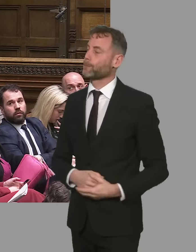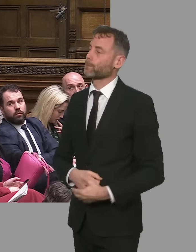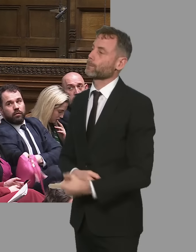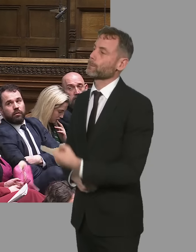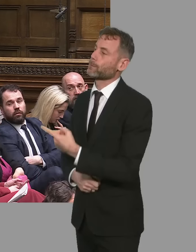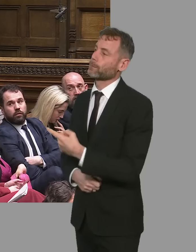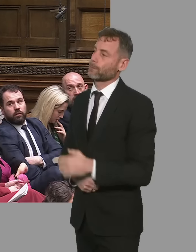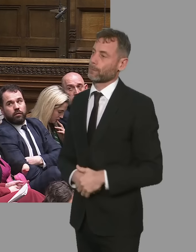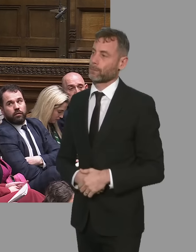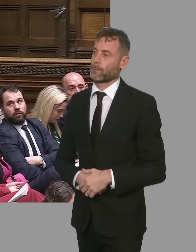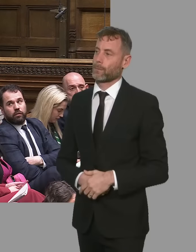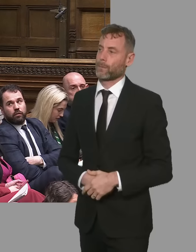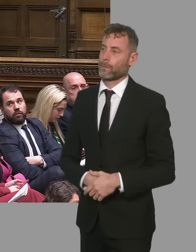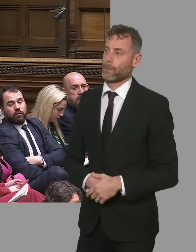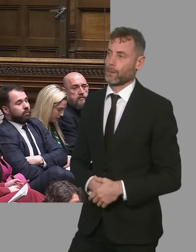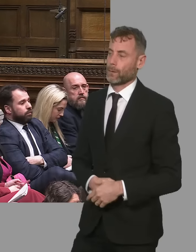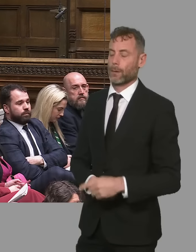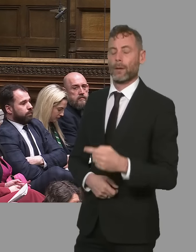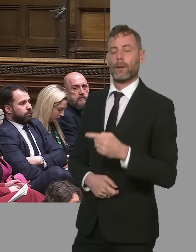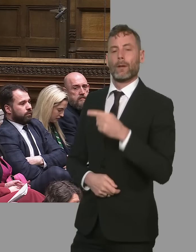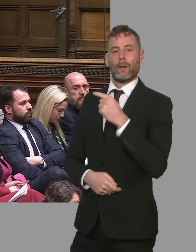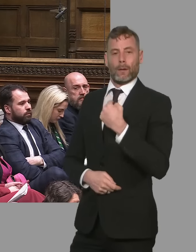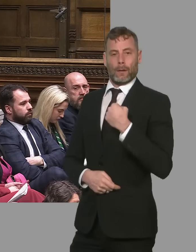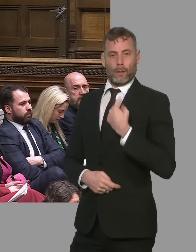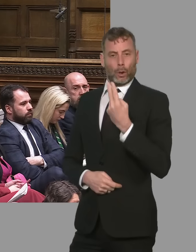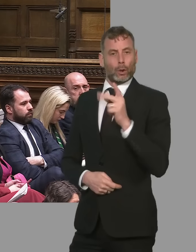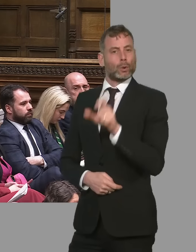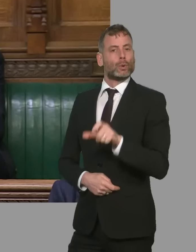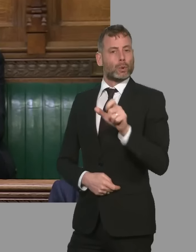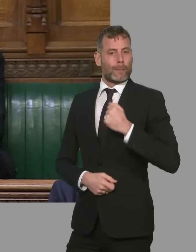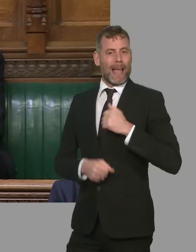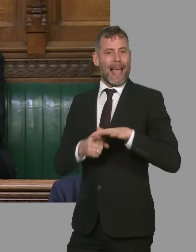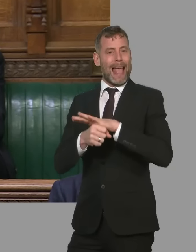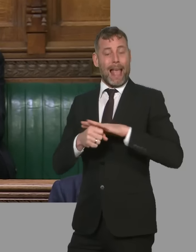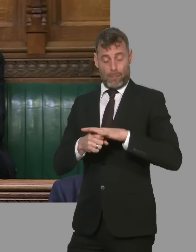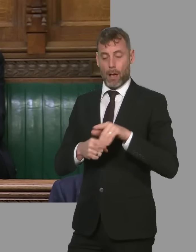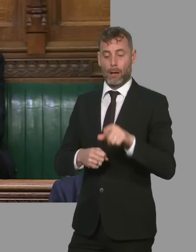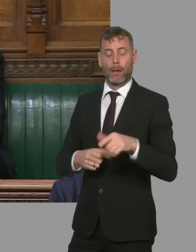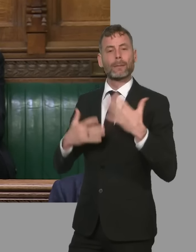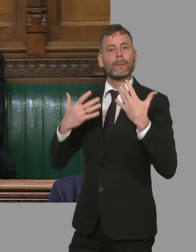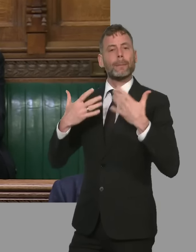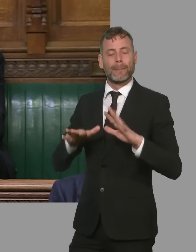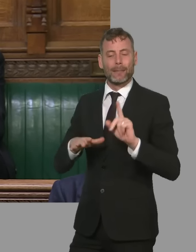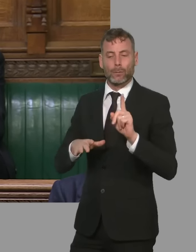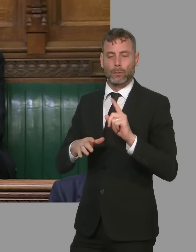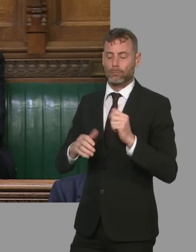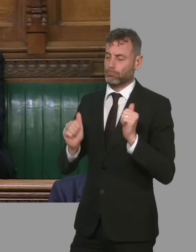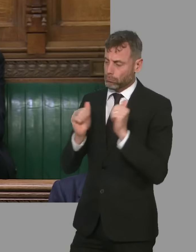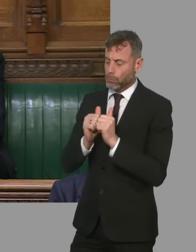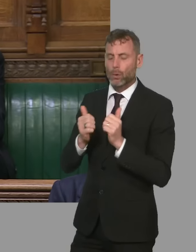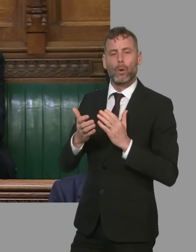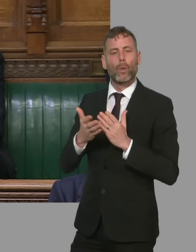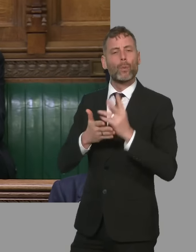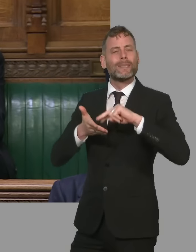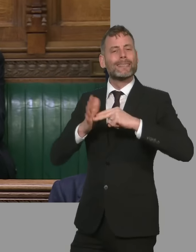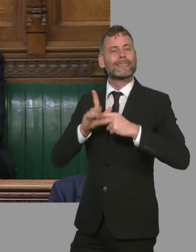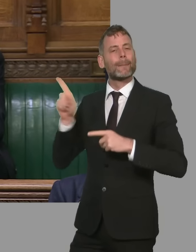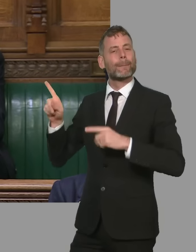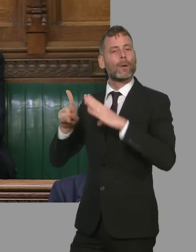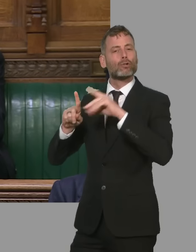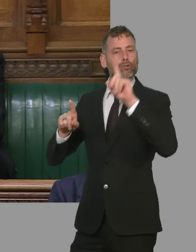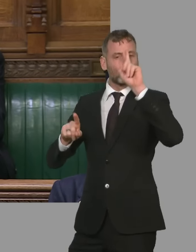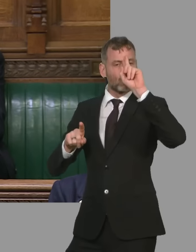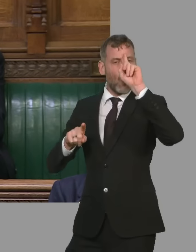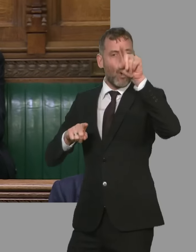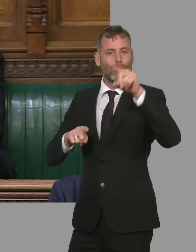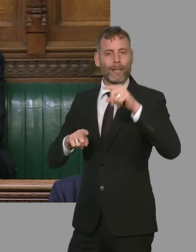but the work left their home with black mould, leaks, damp and even a solar fire, damage now requiring £100,000